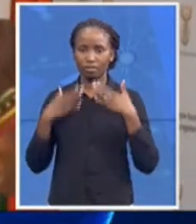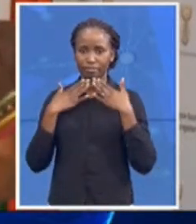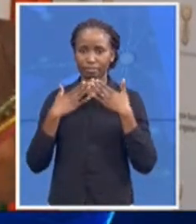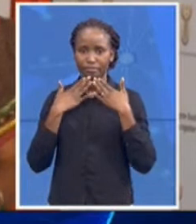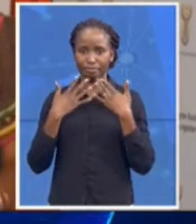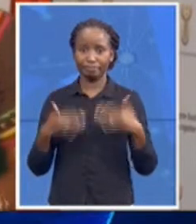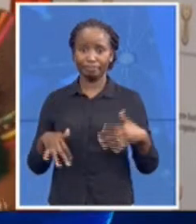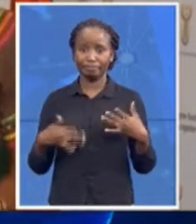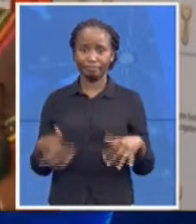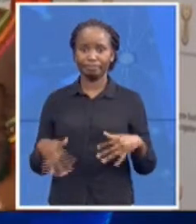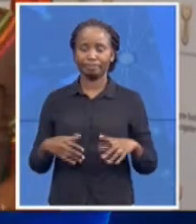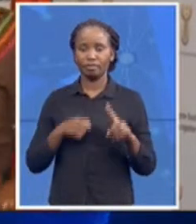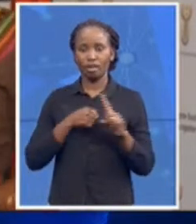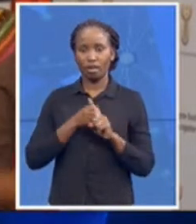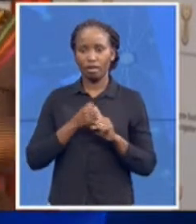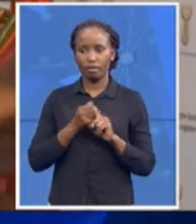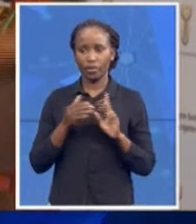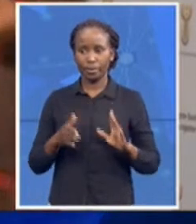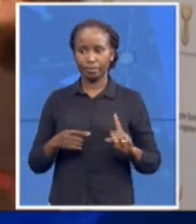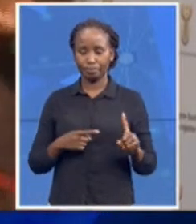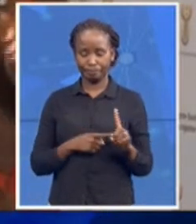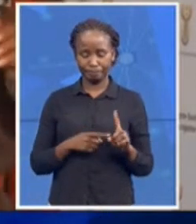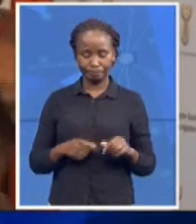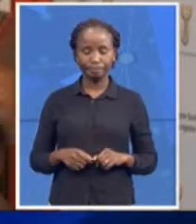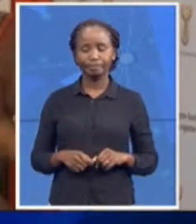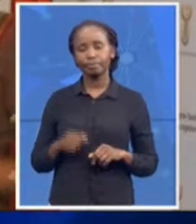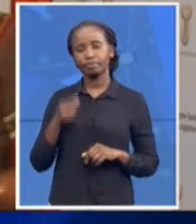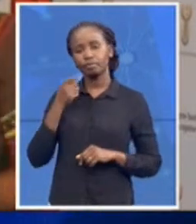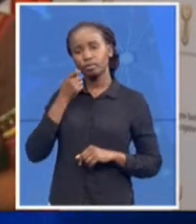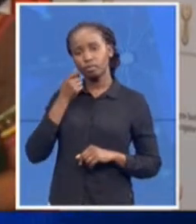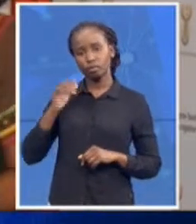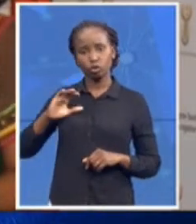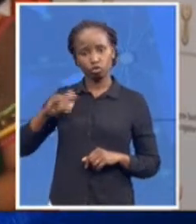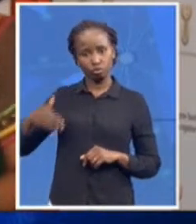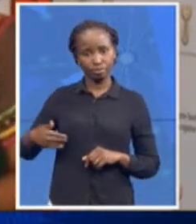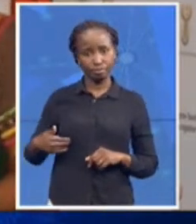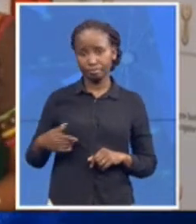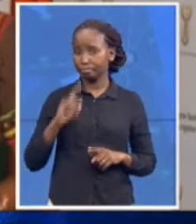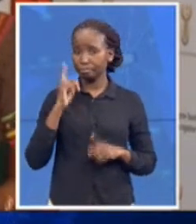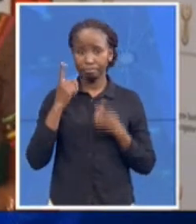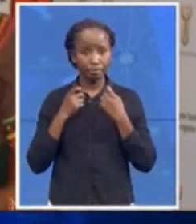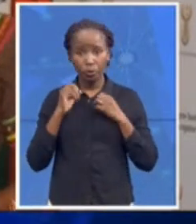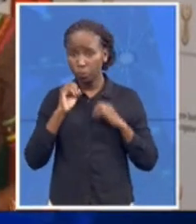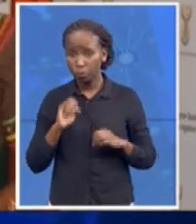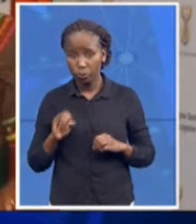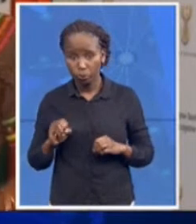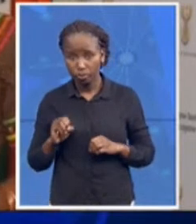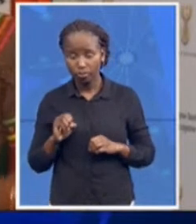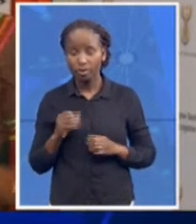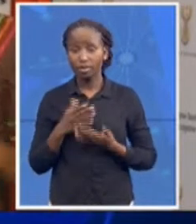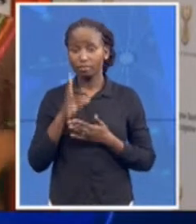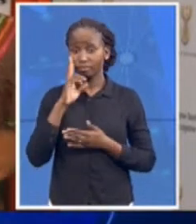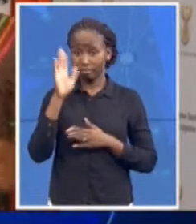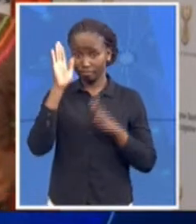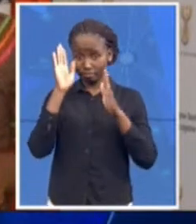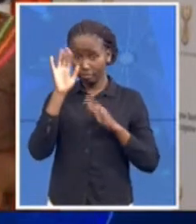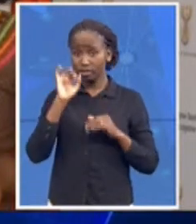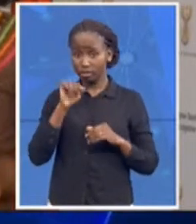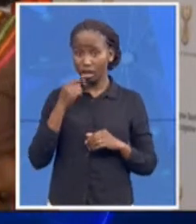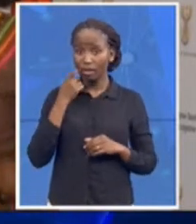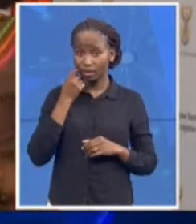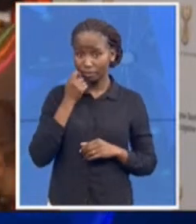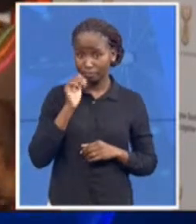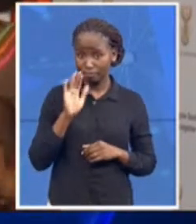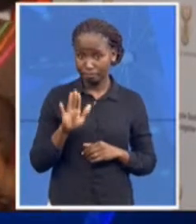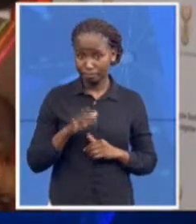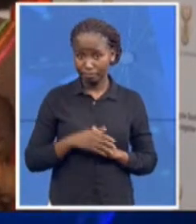So, ladies and gentlemen, if there are no further questions, I see a hand up. Yes, sir. We will take one or two more